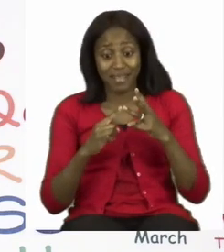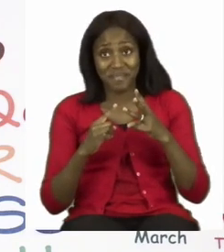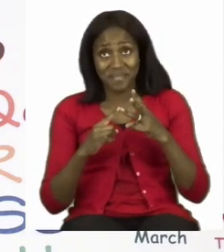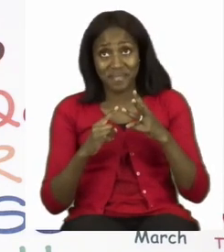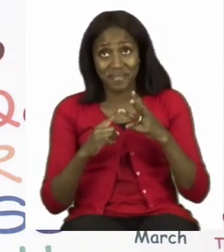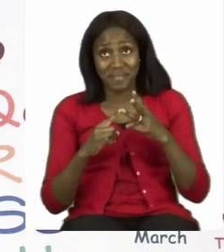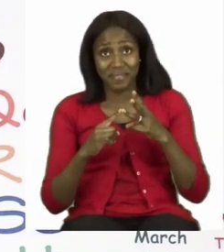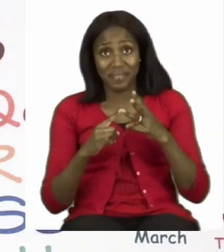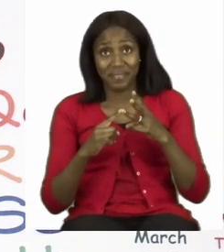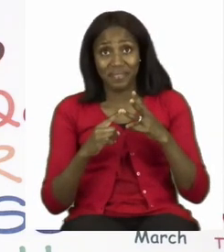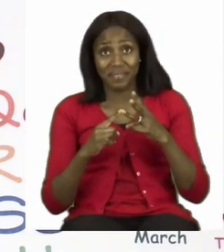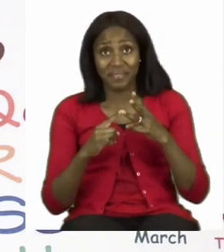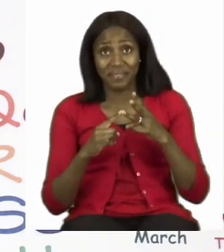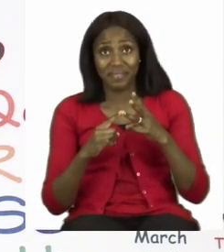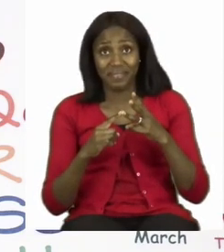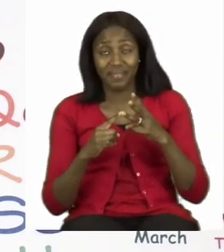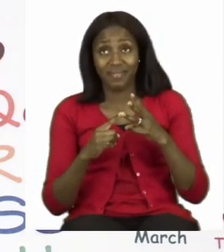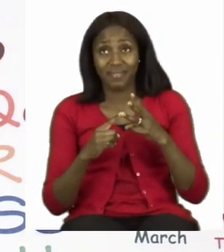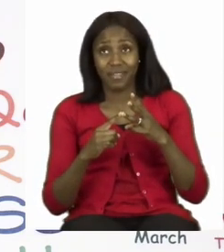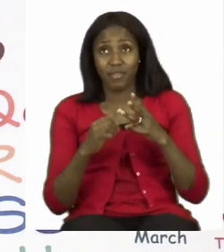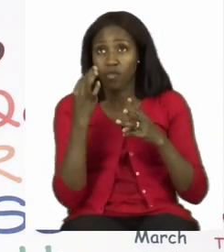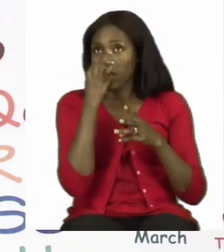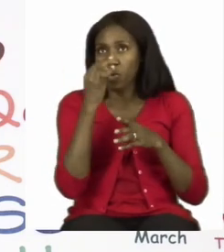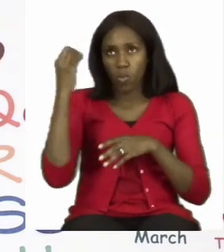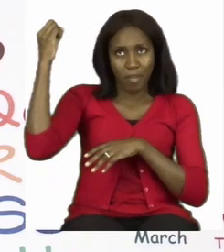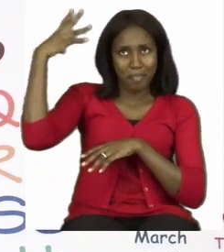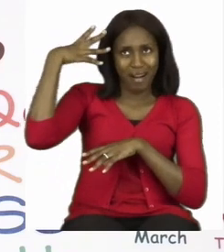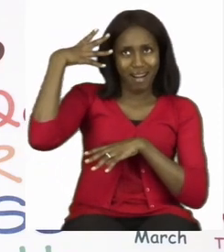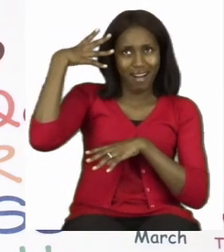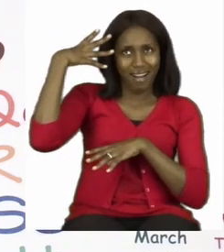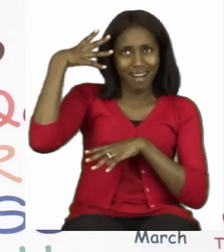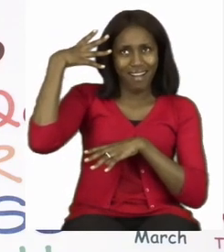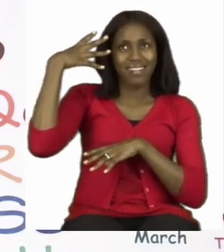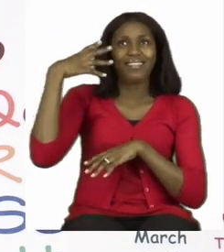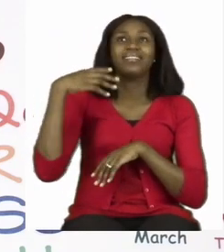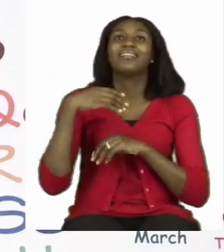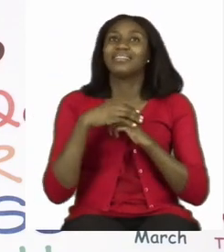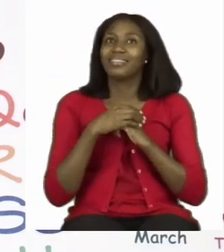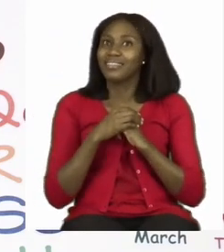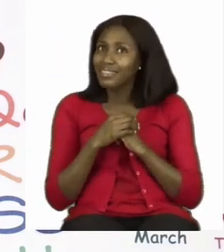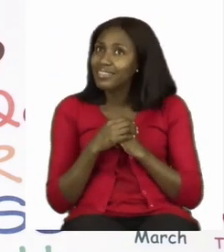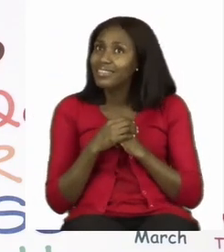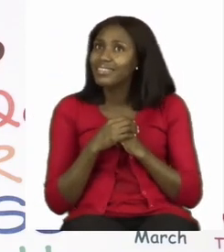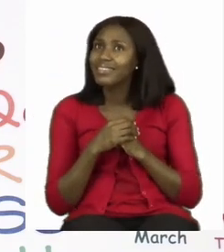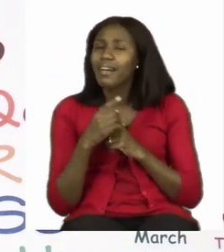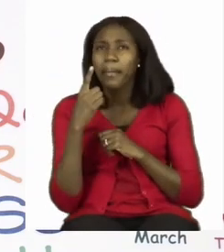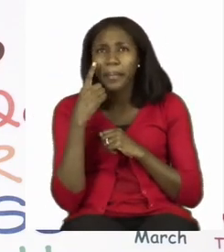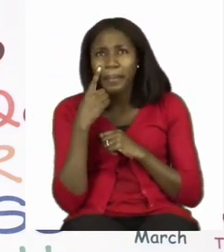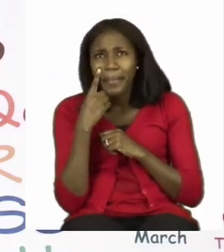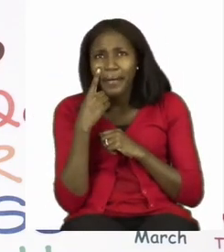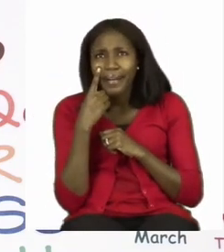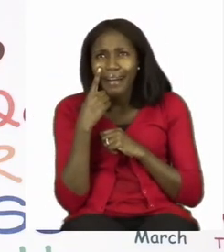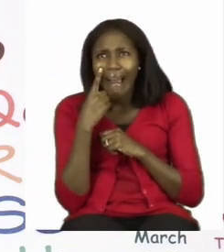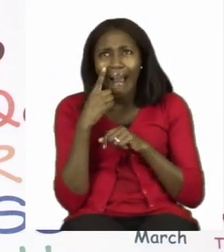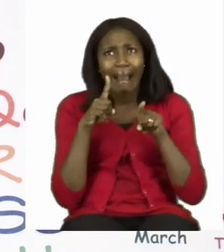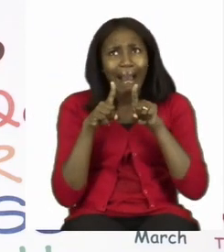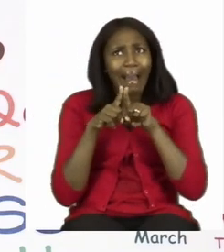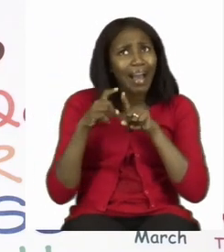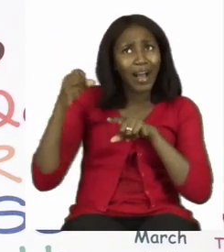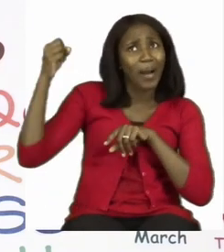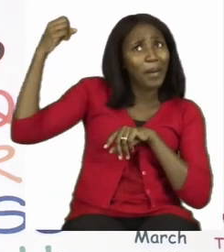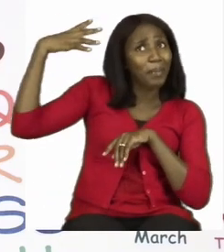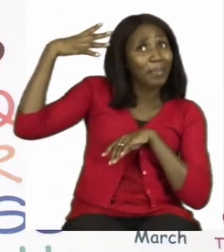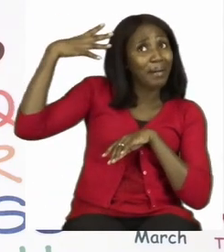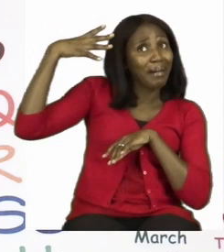that we might know like a sunflower. Now as you can see, it looks like the